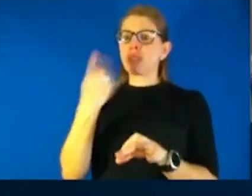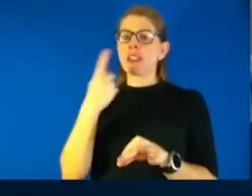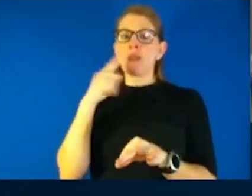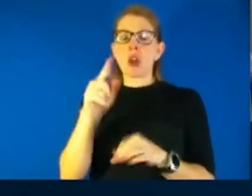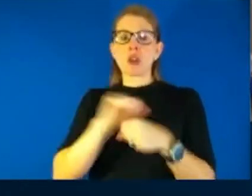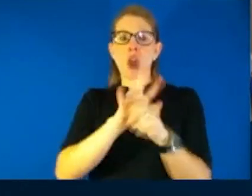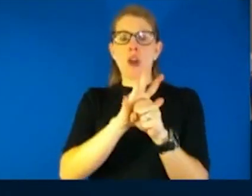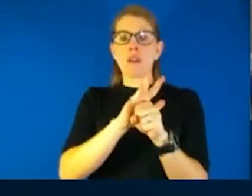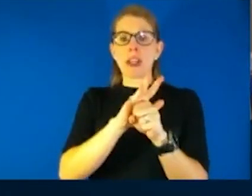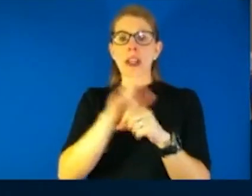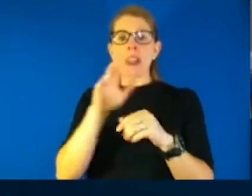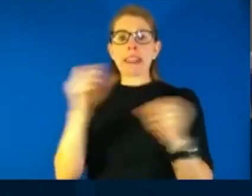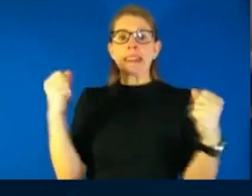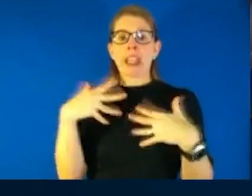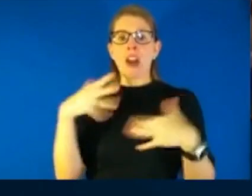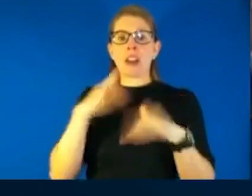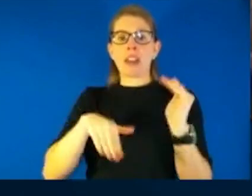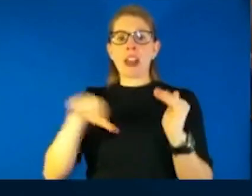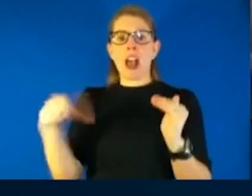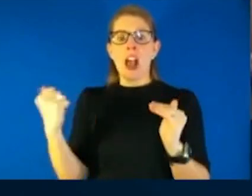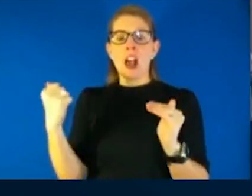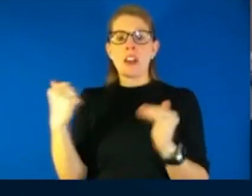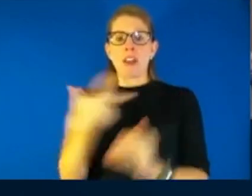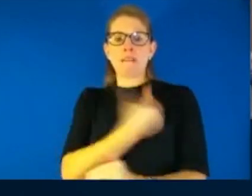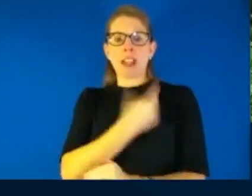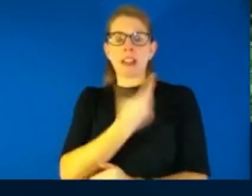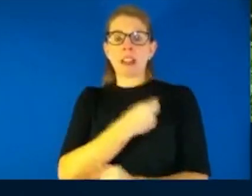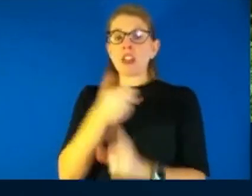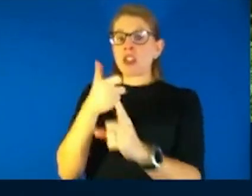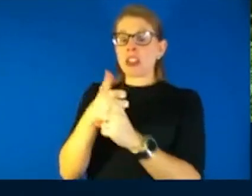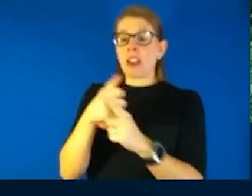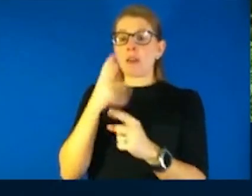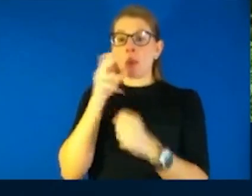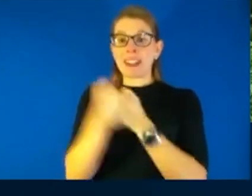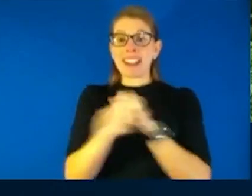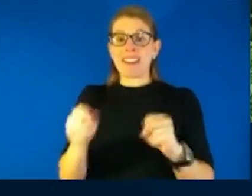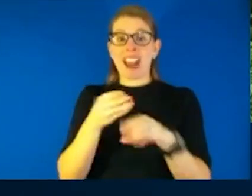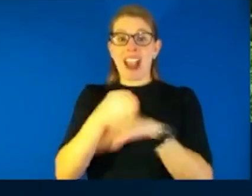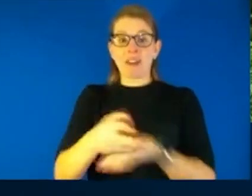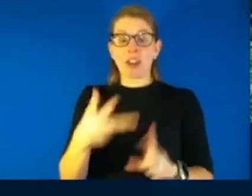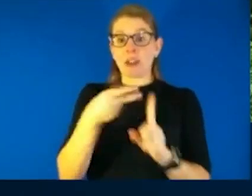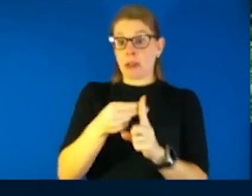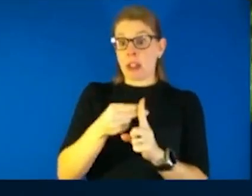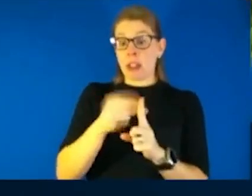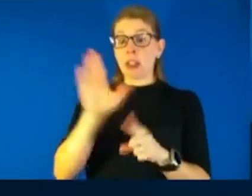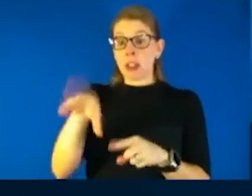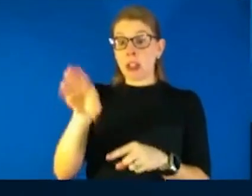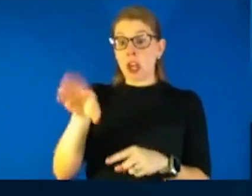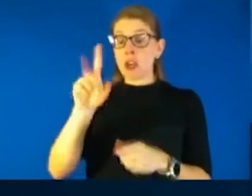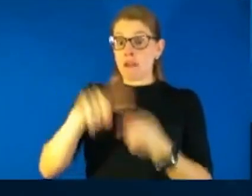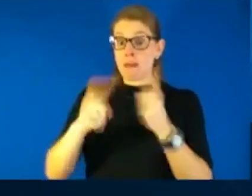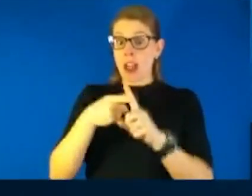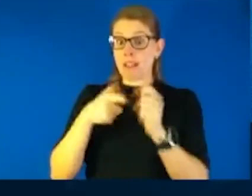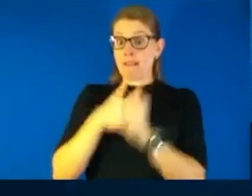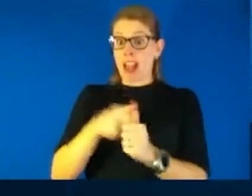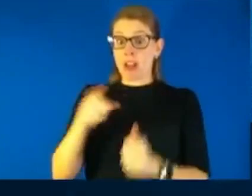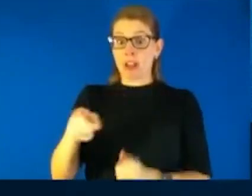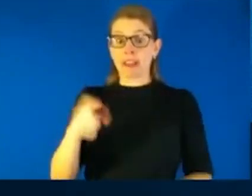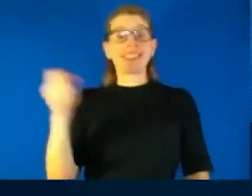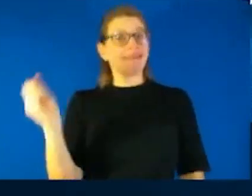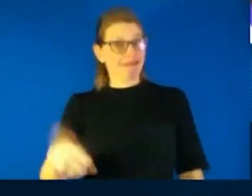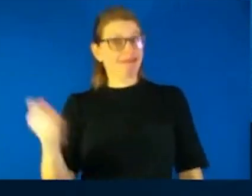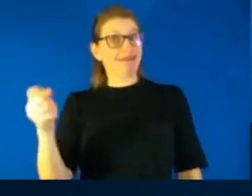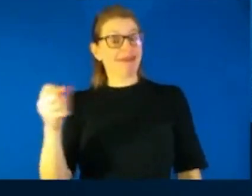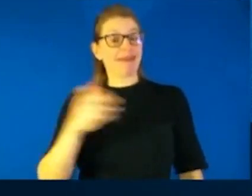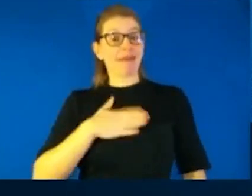any risk from the vaccine. You'll be safer after you get it. Hey, Sunny, are your friends following your lead? You bet they are, like my